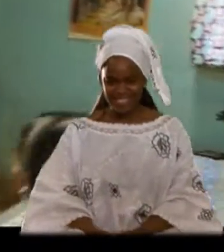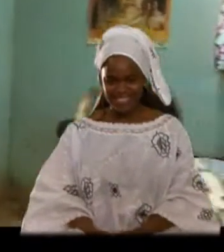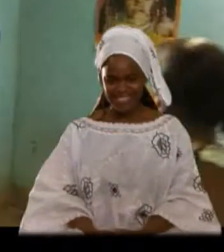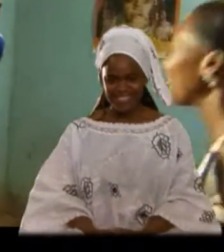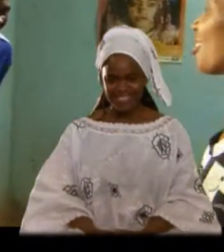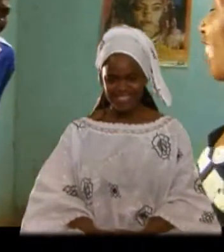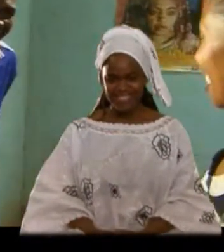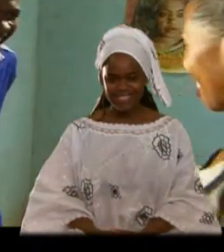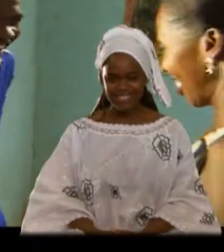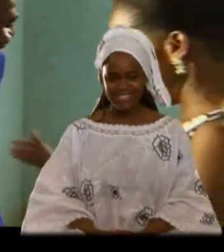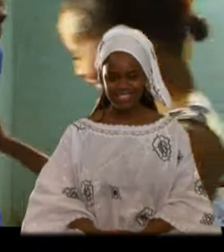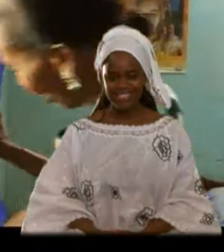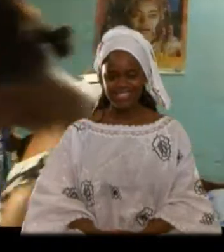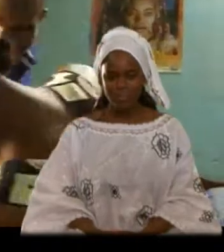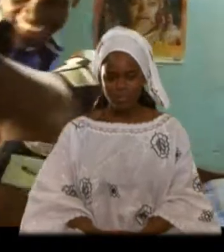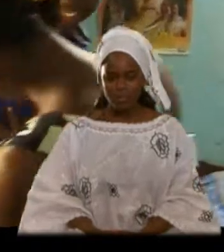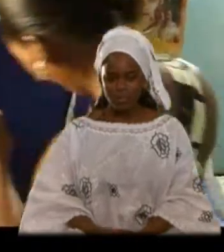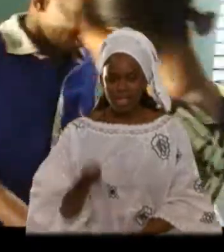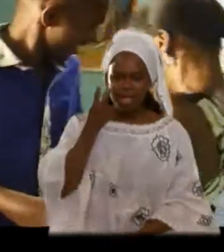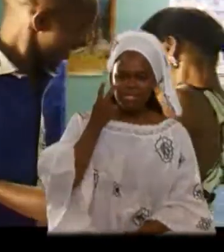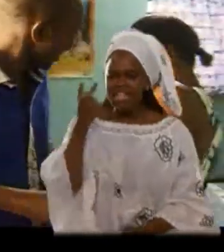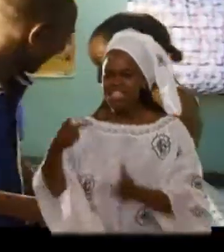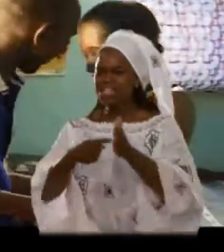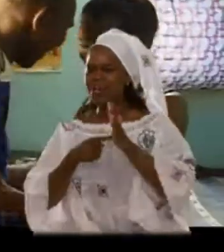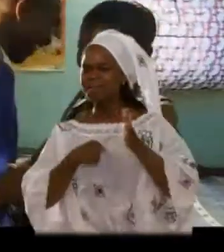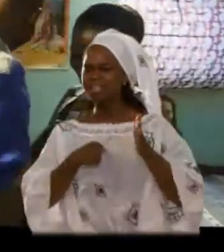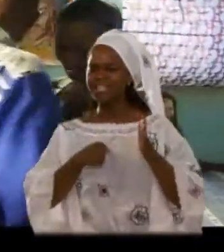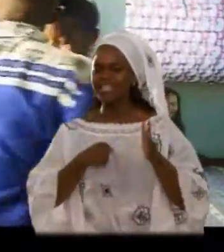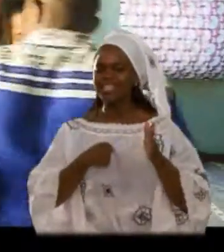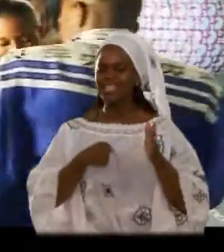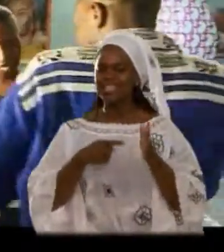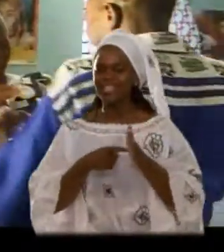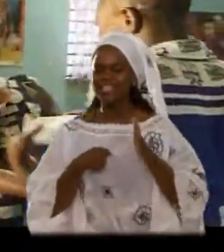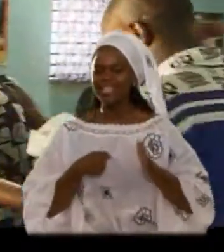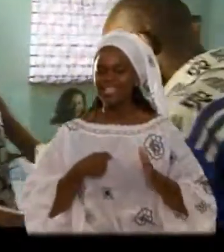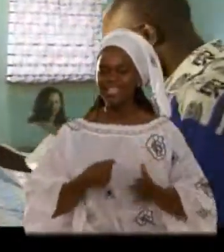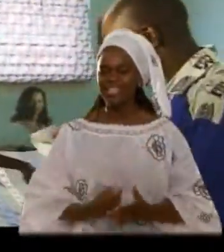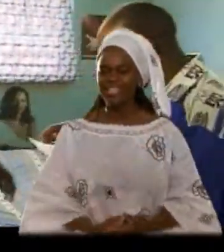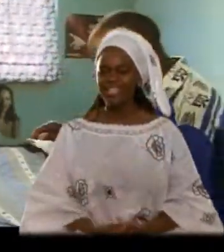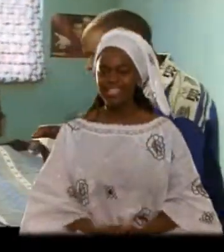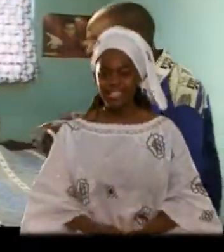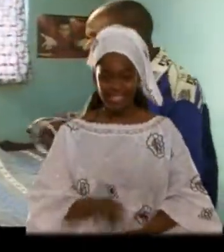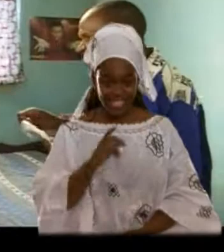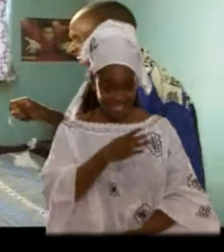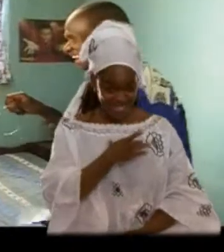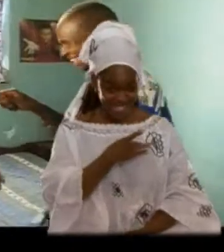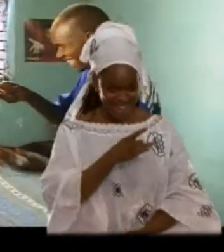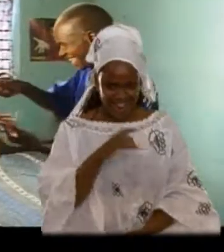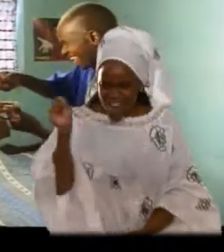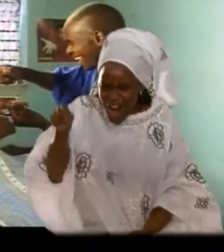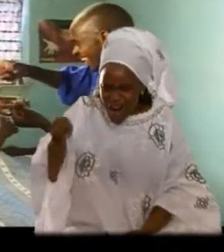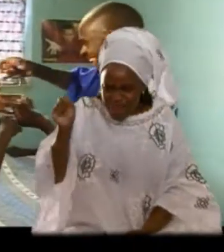Hey, what's that you're hiding? Let me see. Show it to me. Okay.